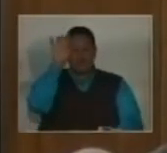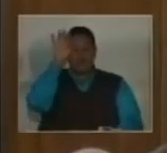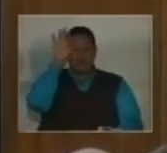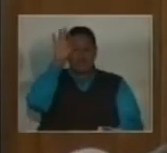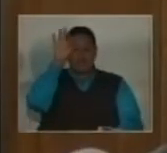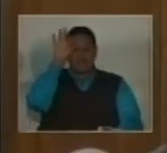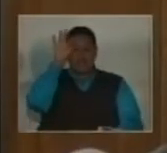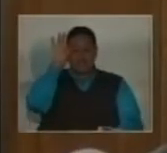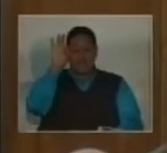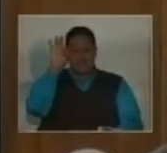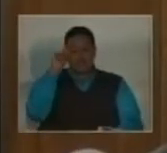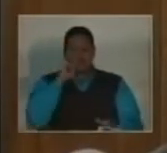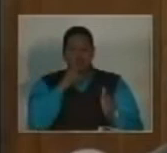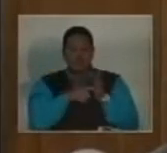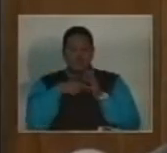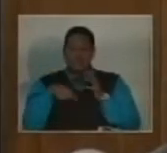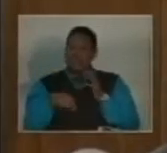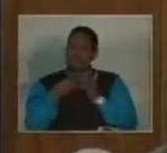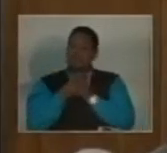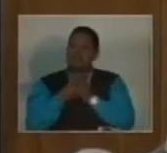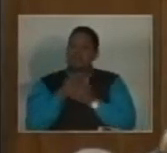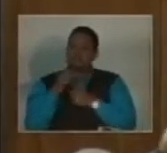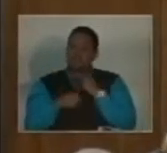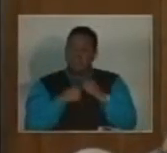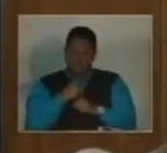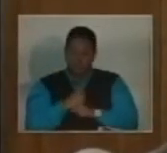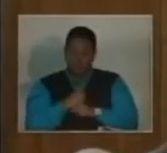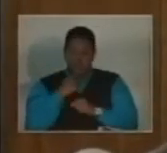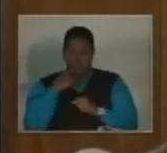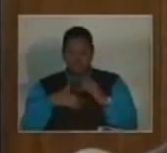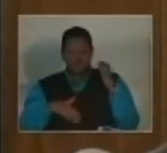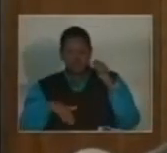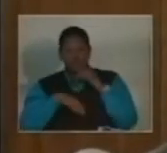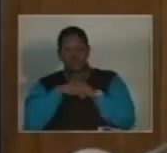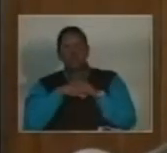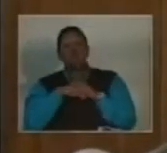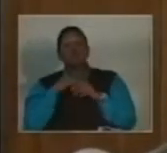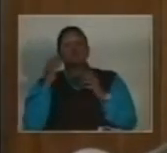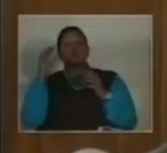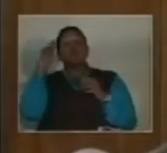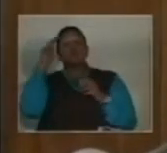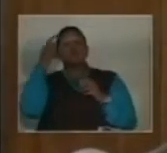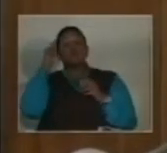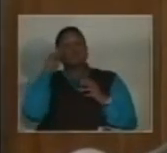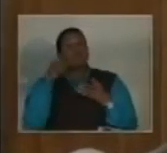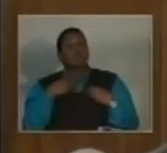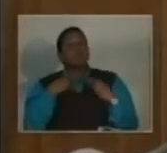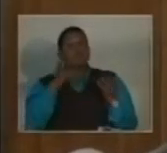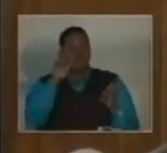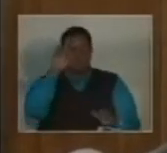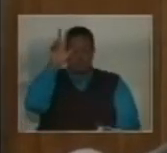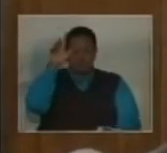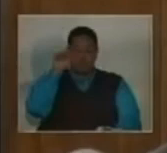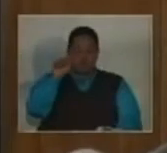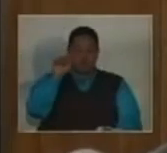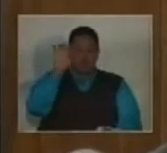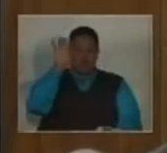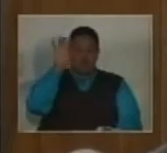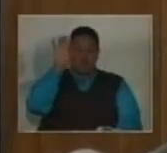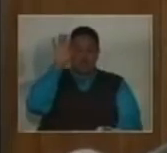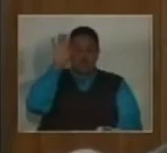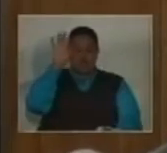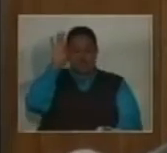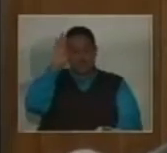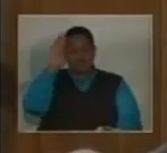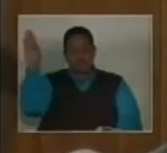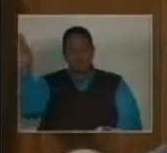required in this financial year. Of the total amount, the National Housing Trust will provide a total of 3.9 billion over